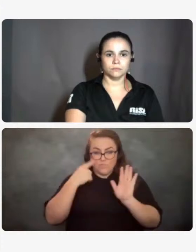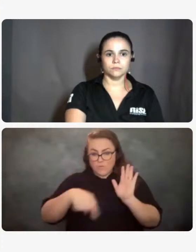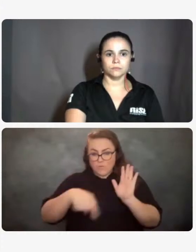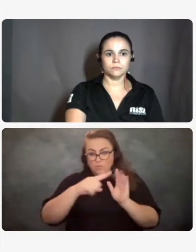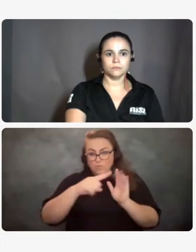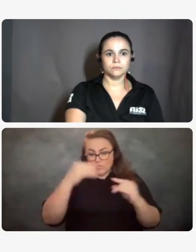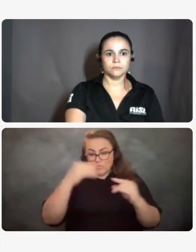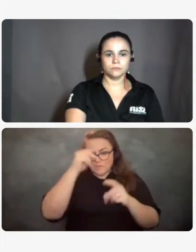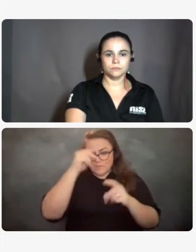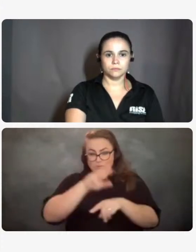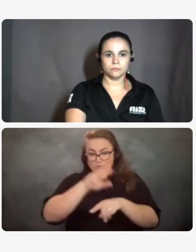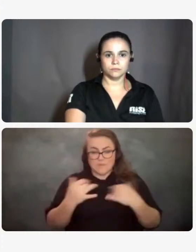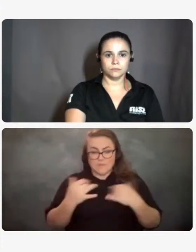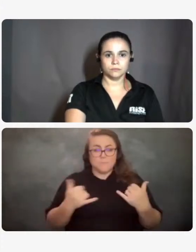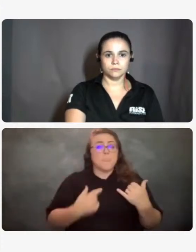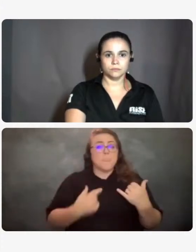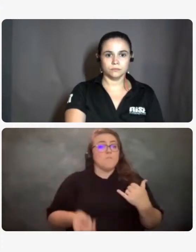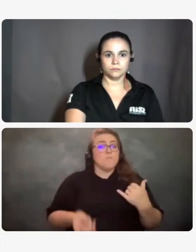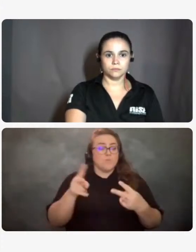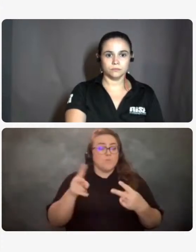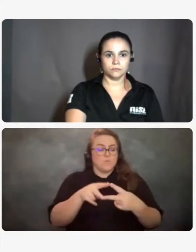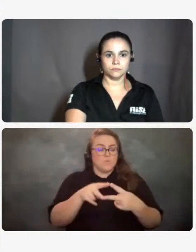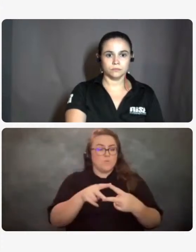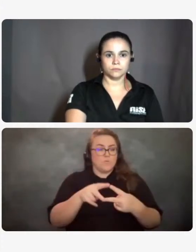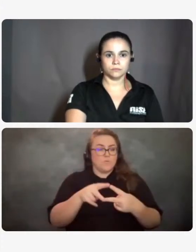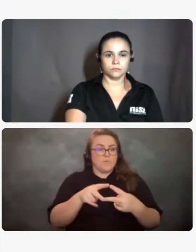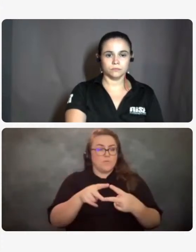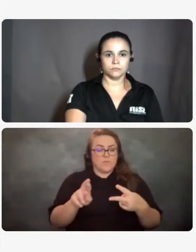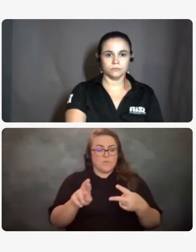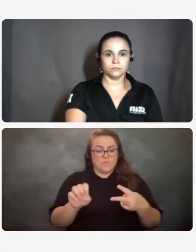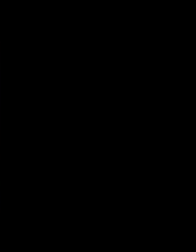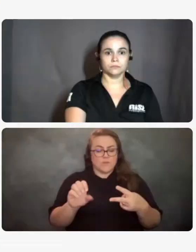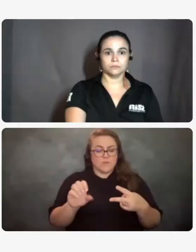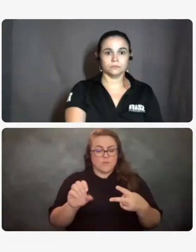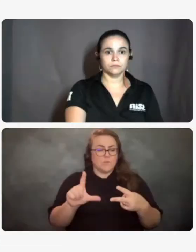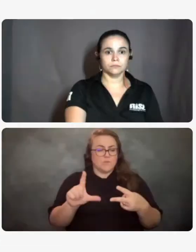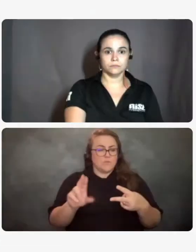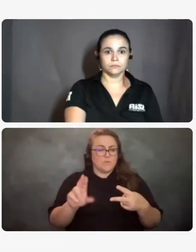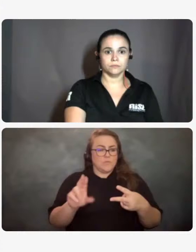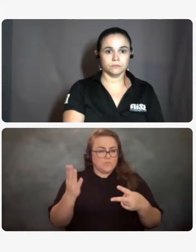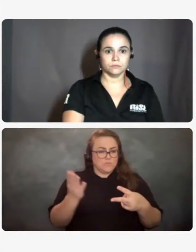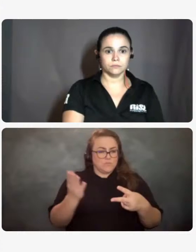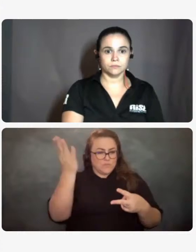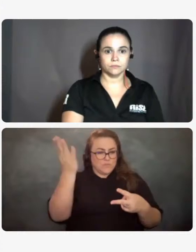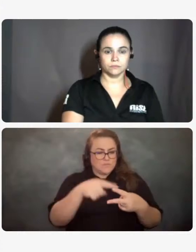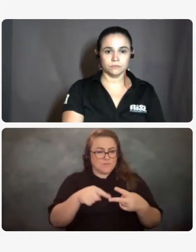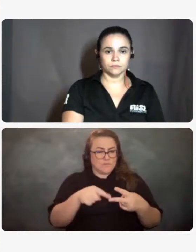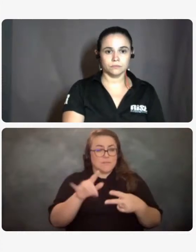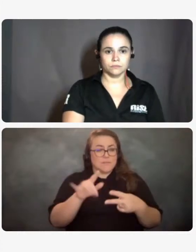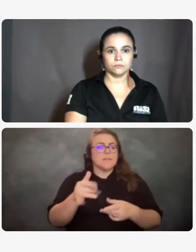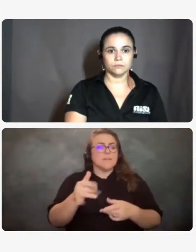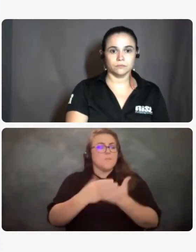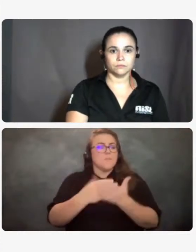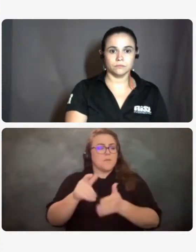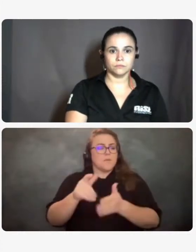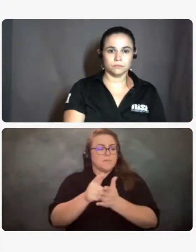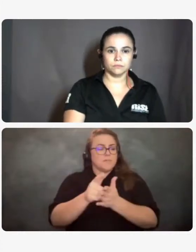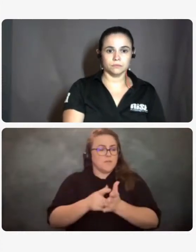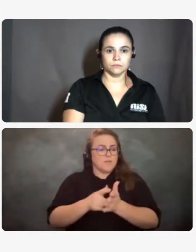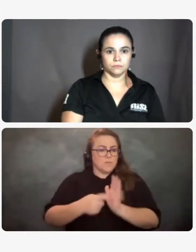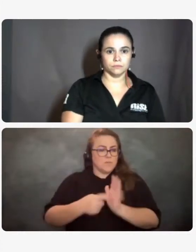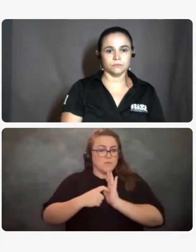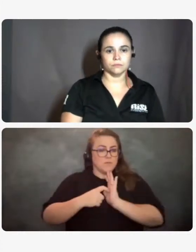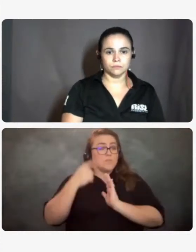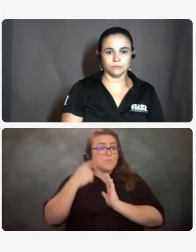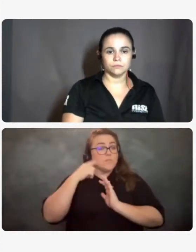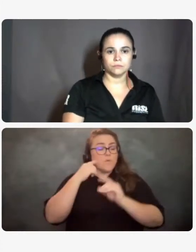both by resolution, which take care of the legal requirements to declare the district's intention to